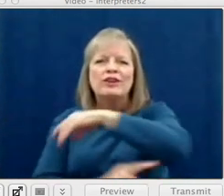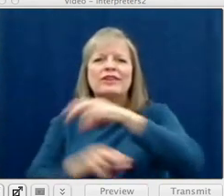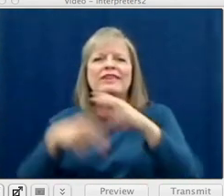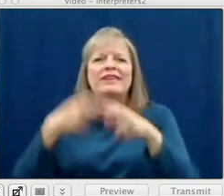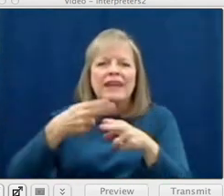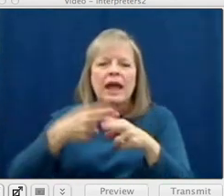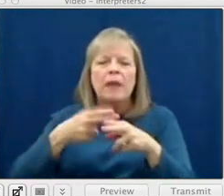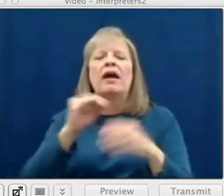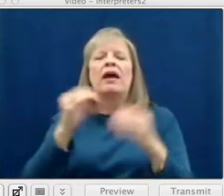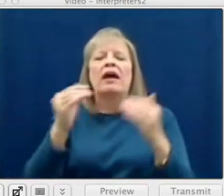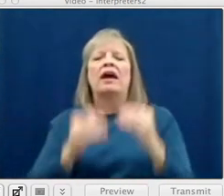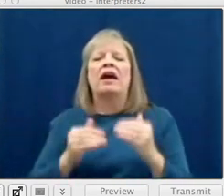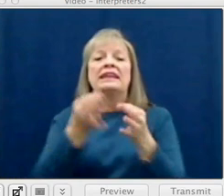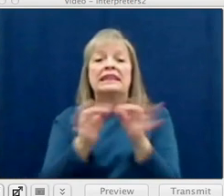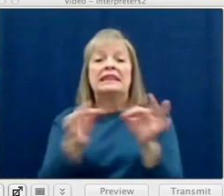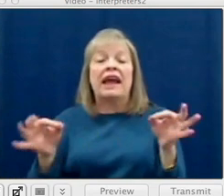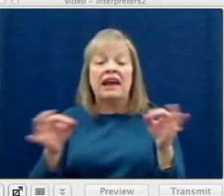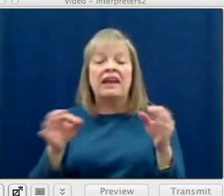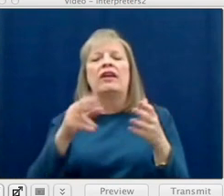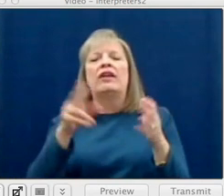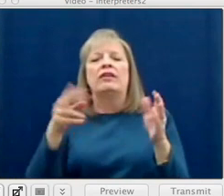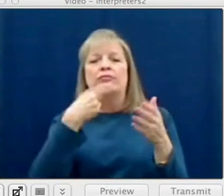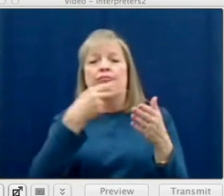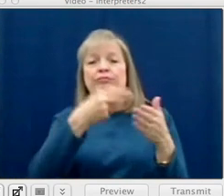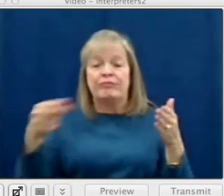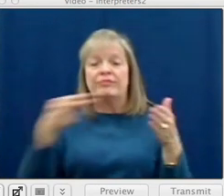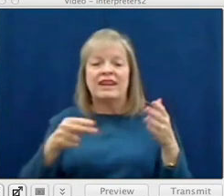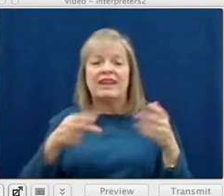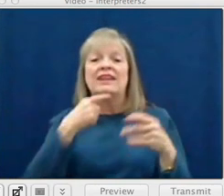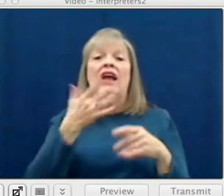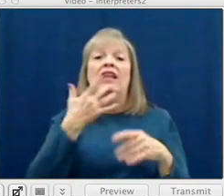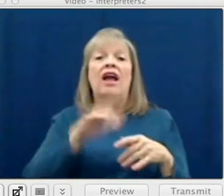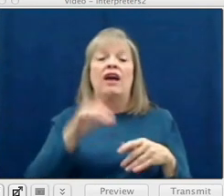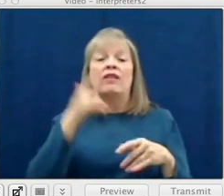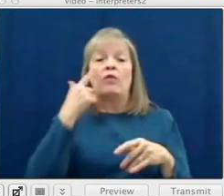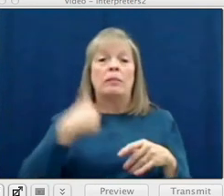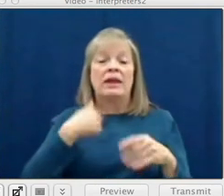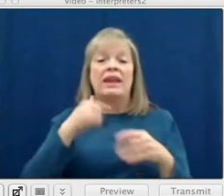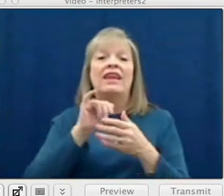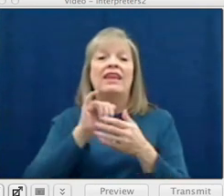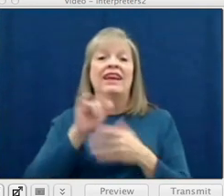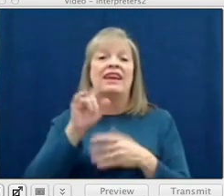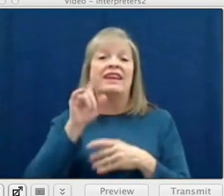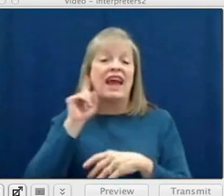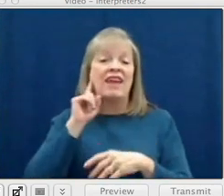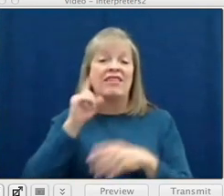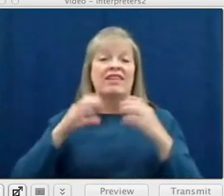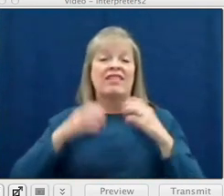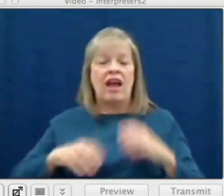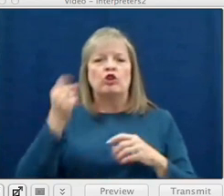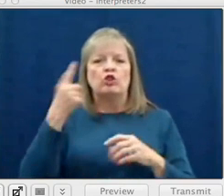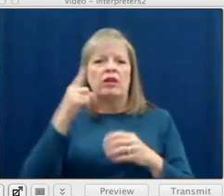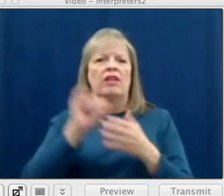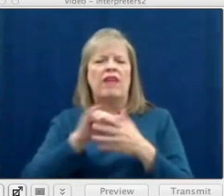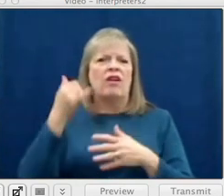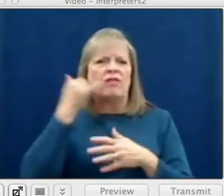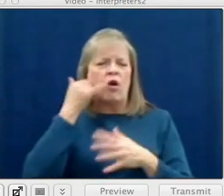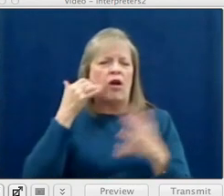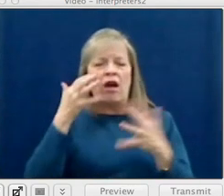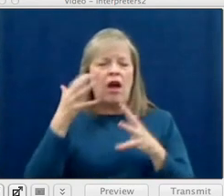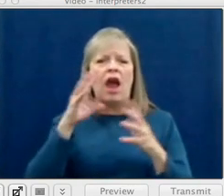sentence says, "Lucky for me, the deaf client was very patient and understood that the phone was crackling in a challenge." It's interesting, I didn't have to